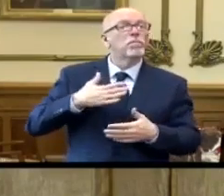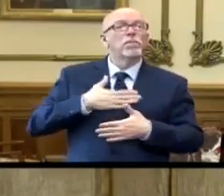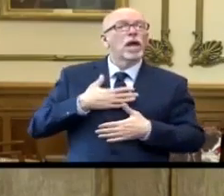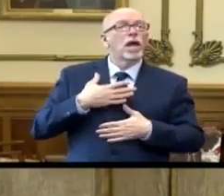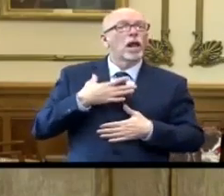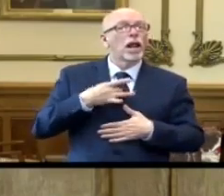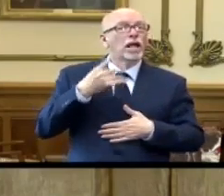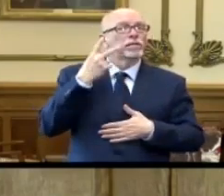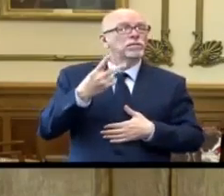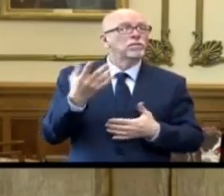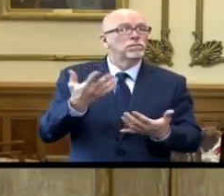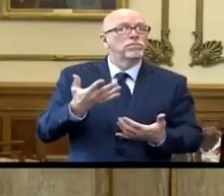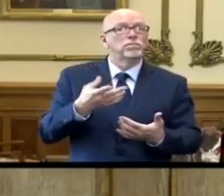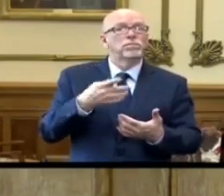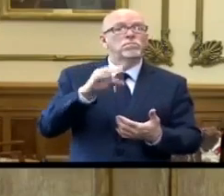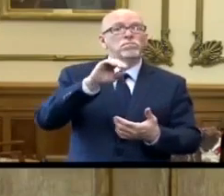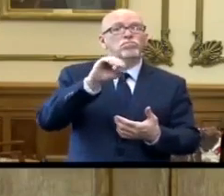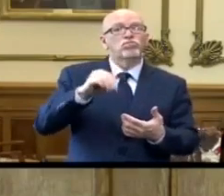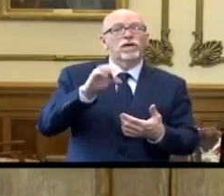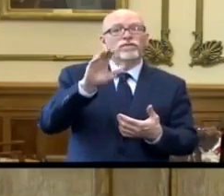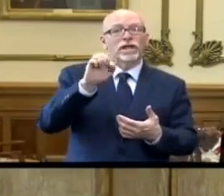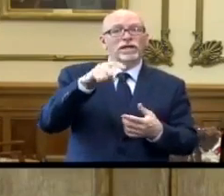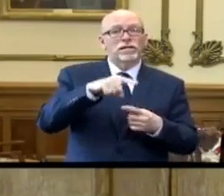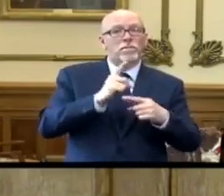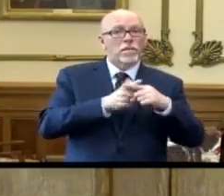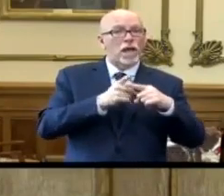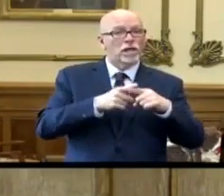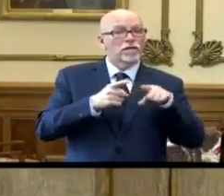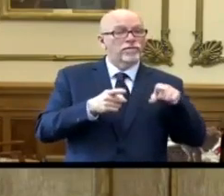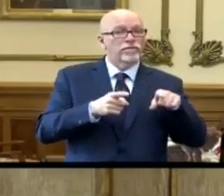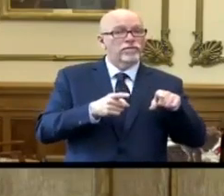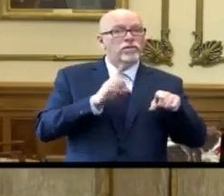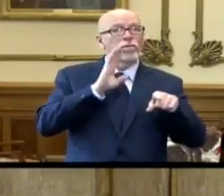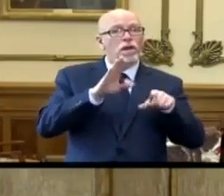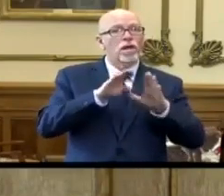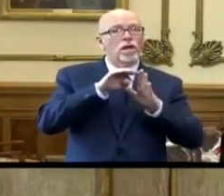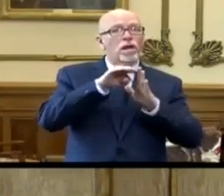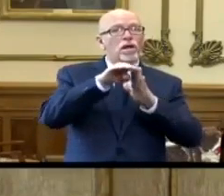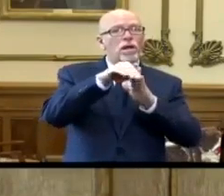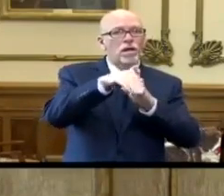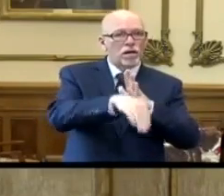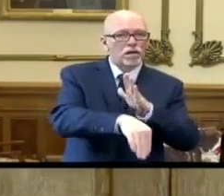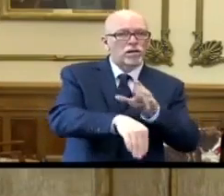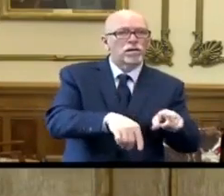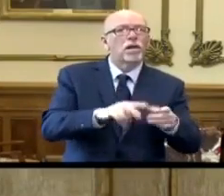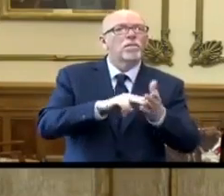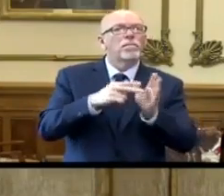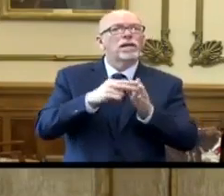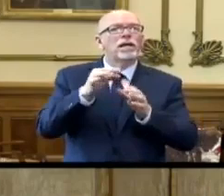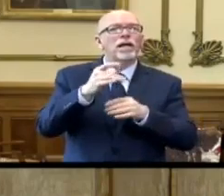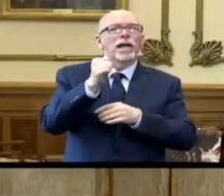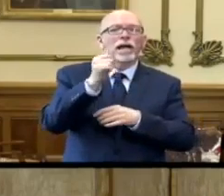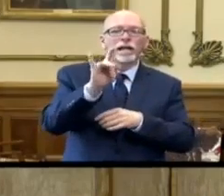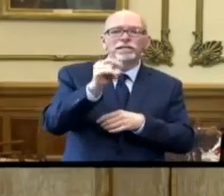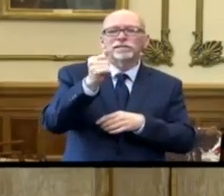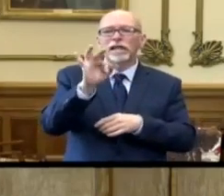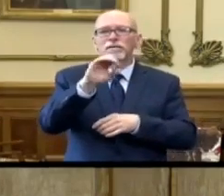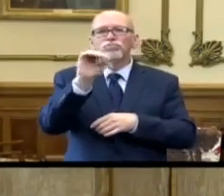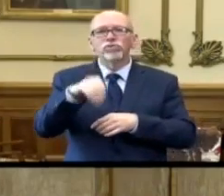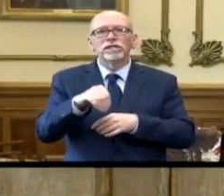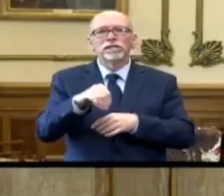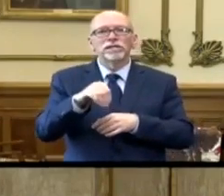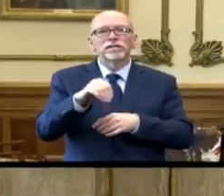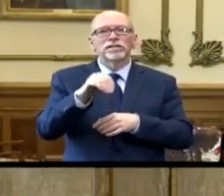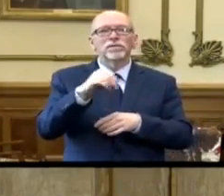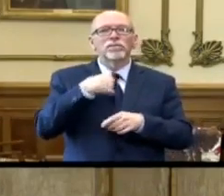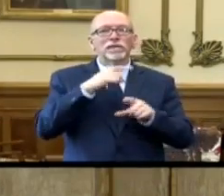see is eventually that percentage of cases that is positive going down, meaning that instead of 18% to 19%